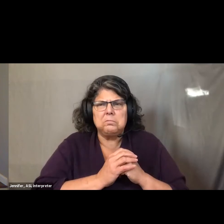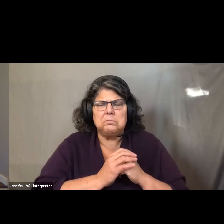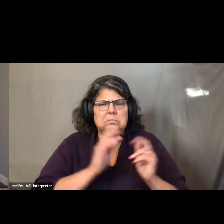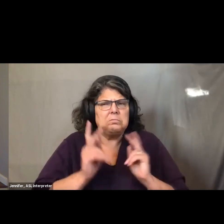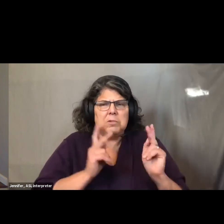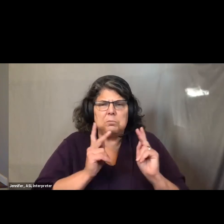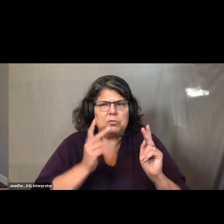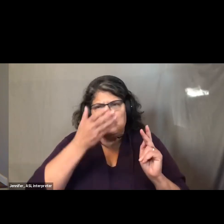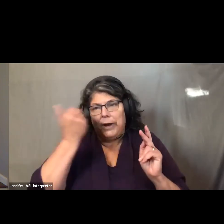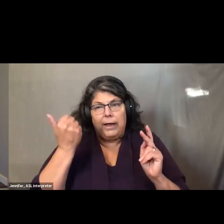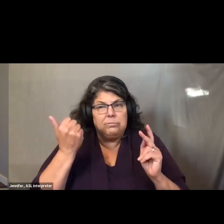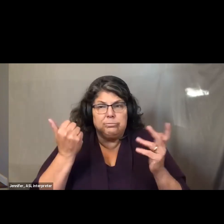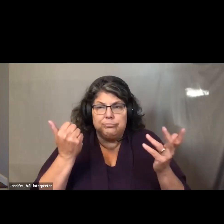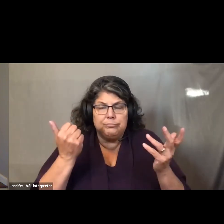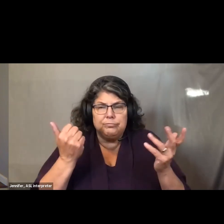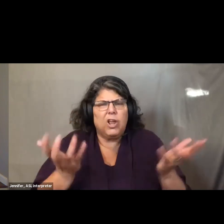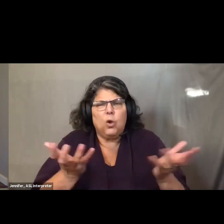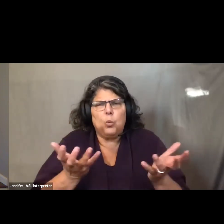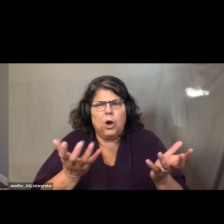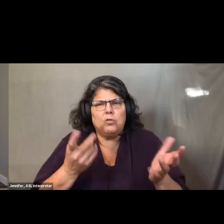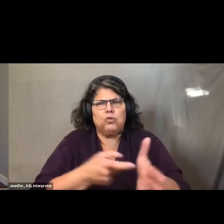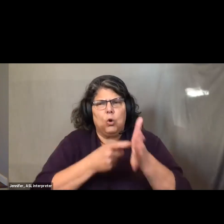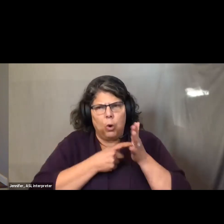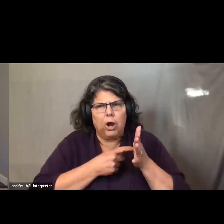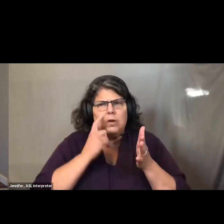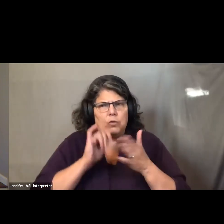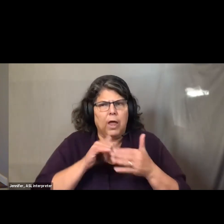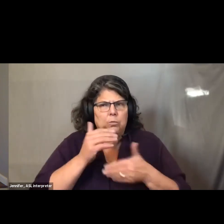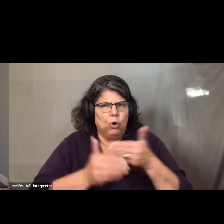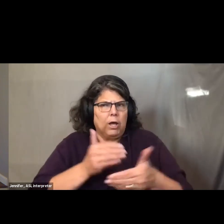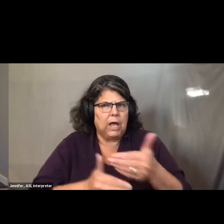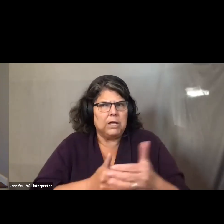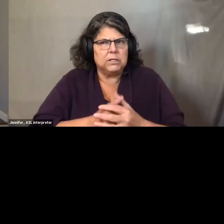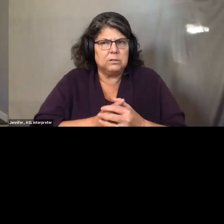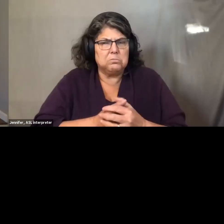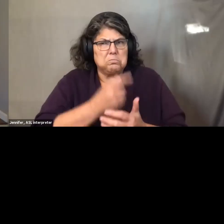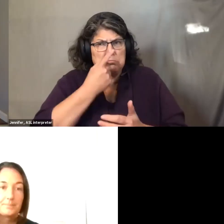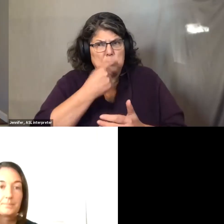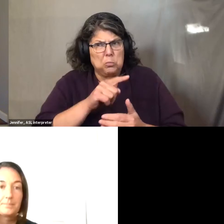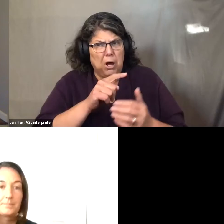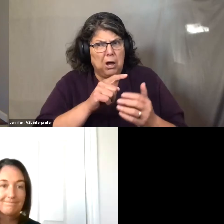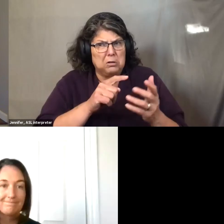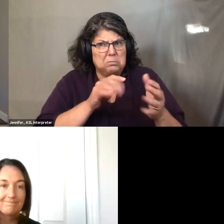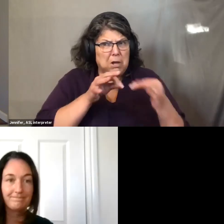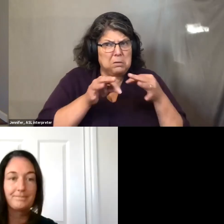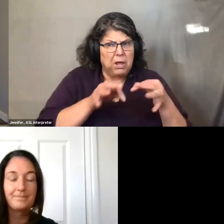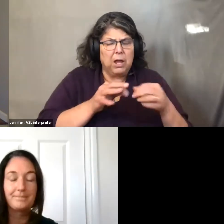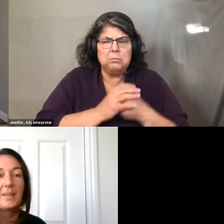left, and what is required through the process. If you could pick that up, Tiffany, that would be